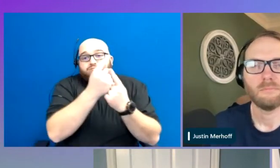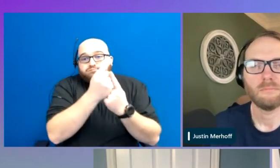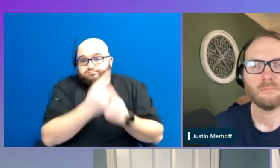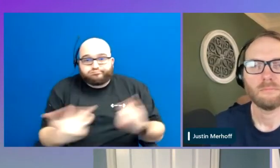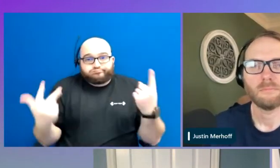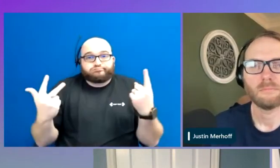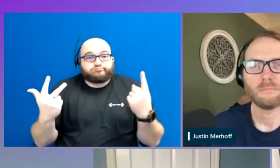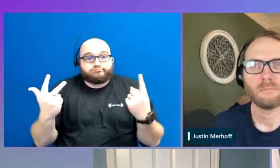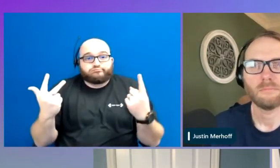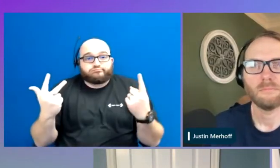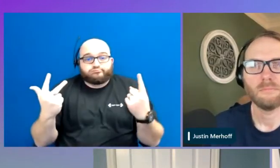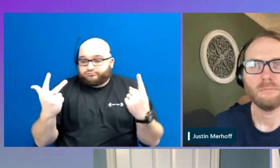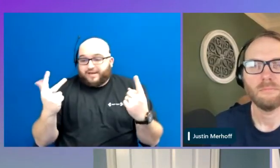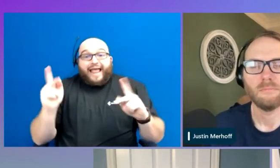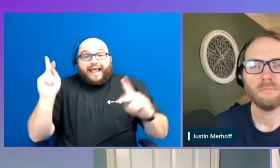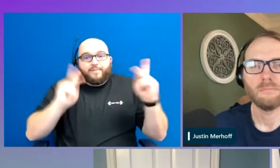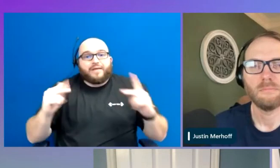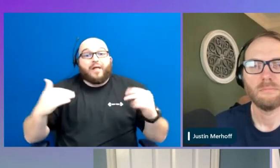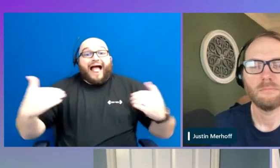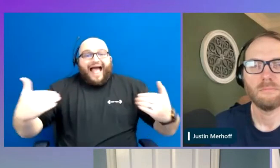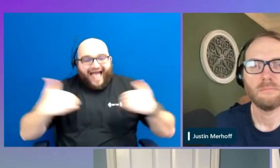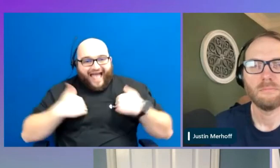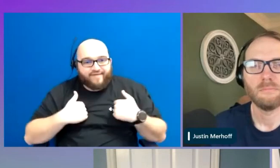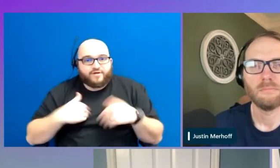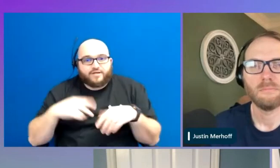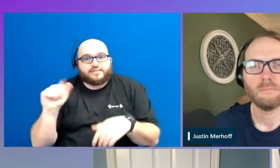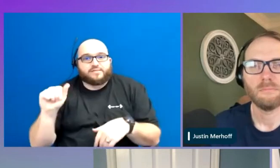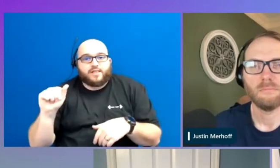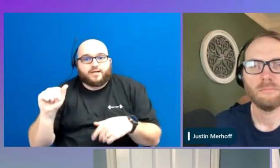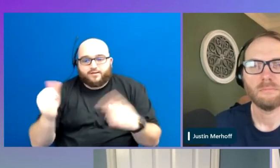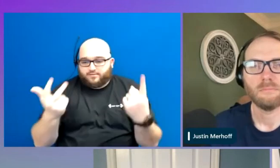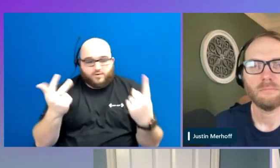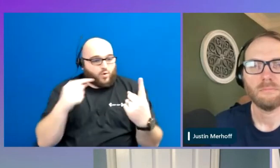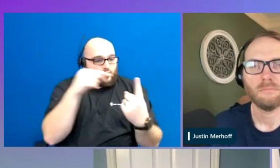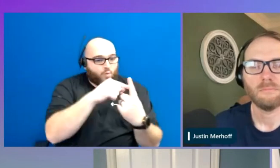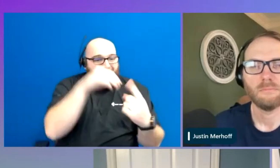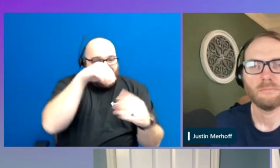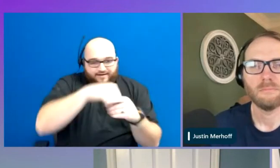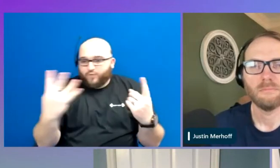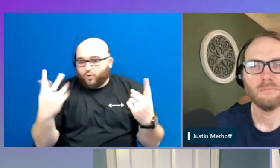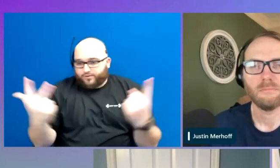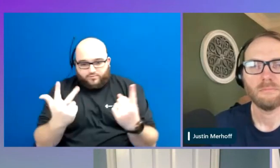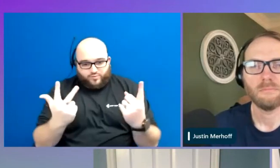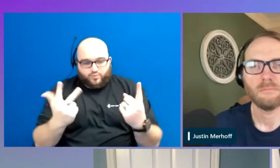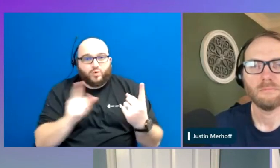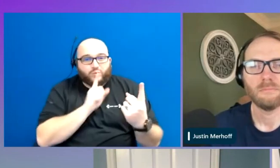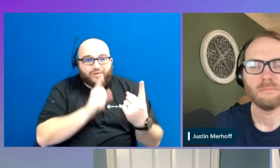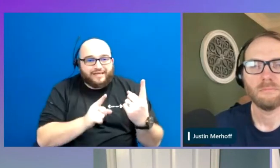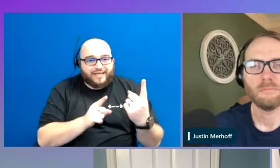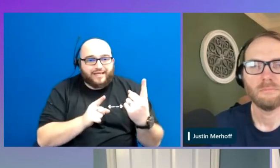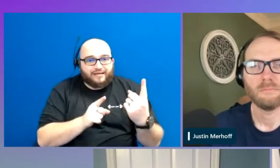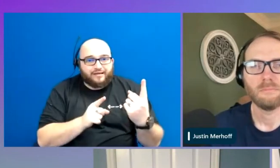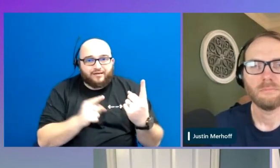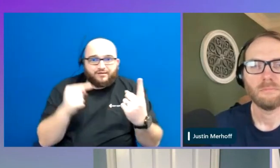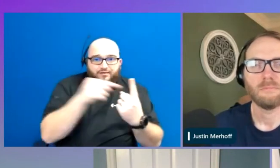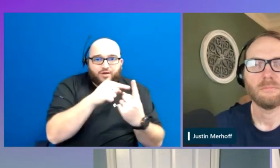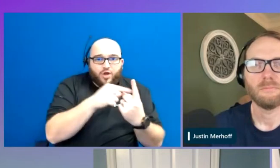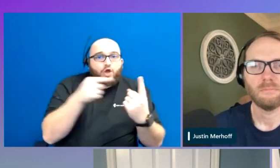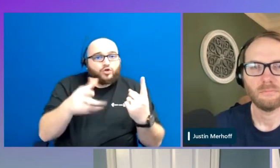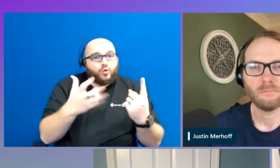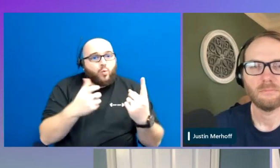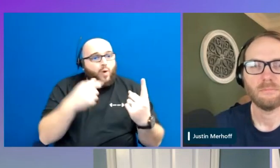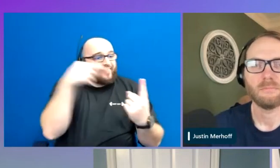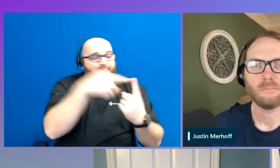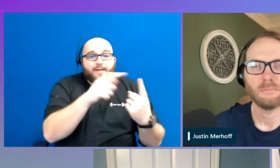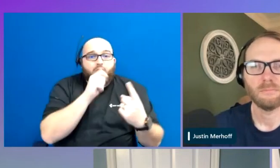US has a disability. Do you really want 1/4 of your users you're trying to protect not be